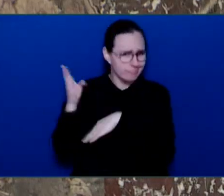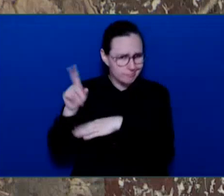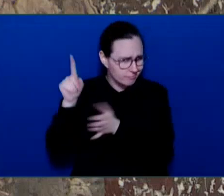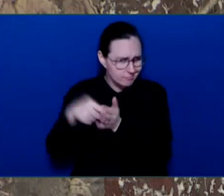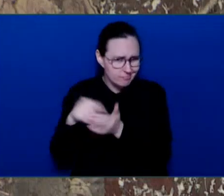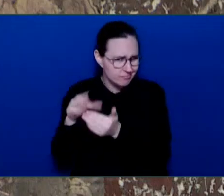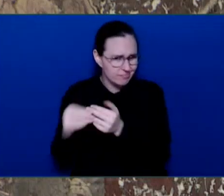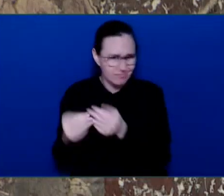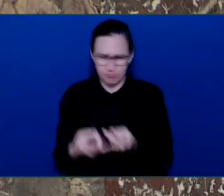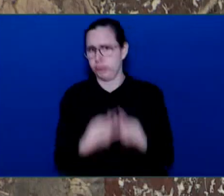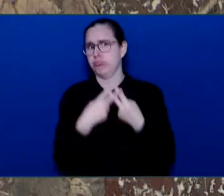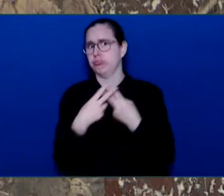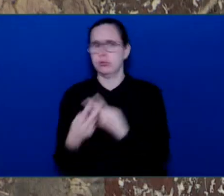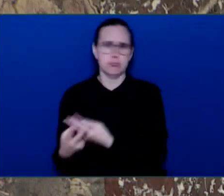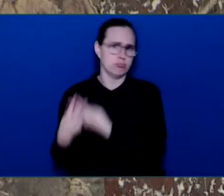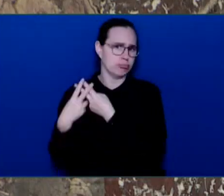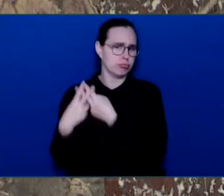Members.